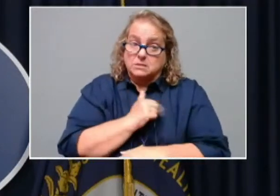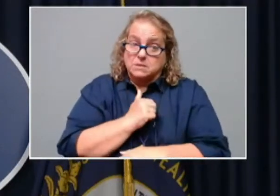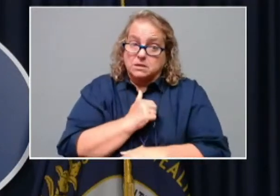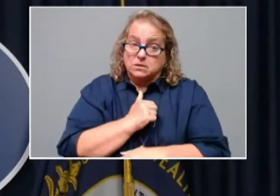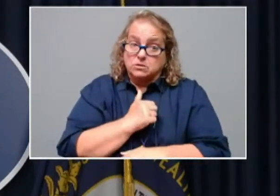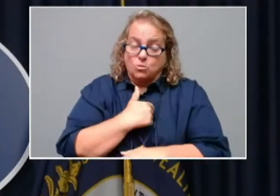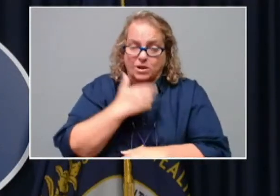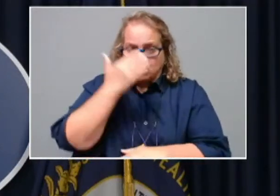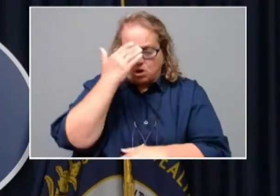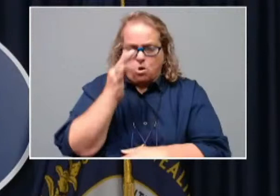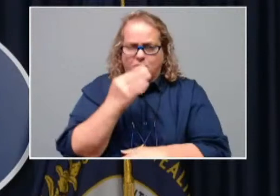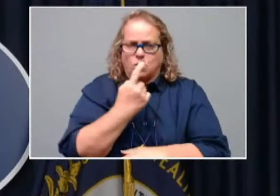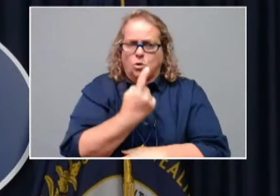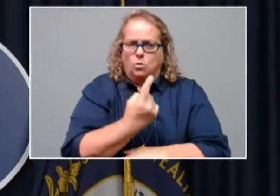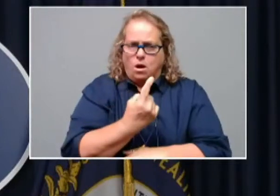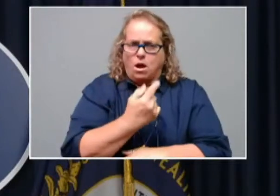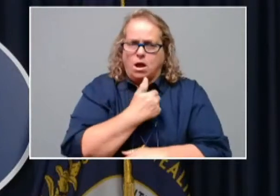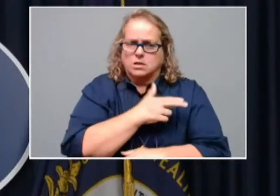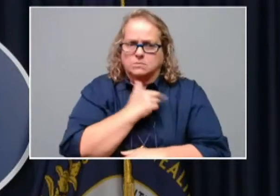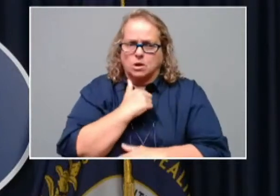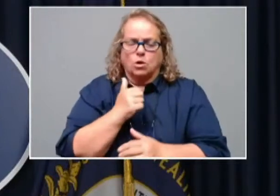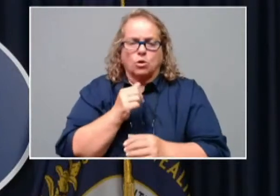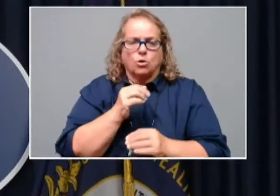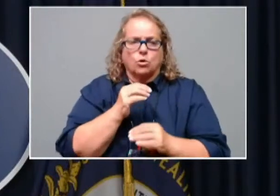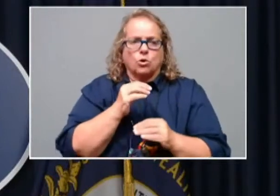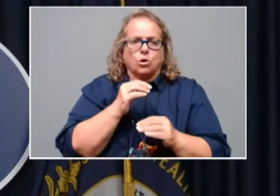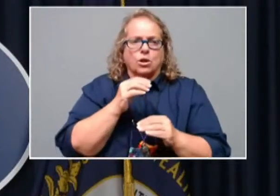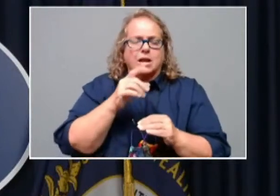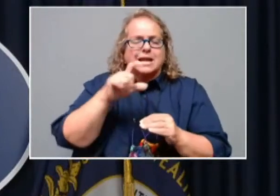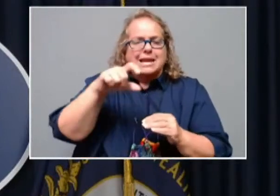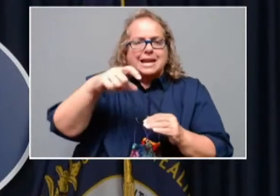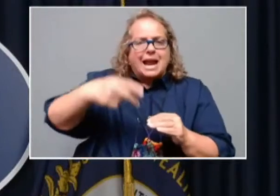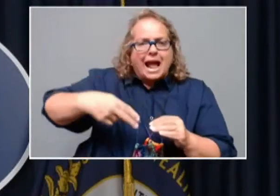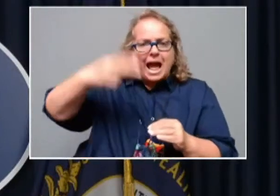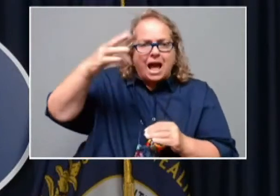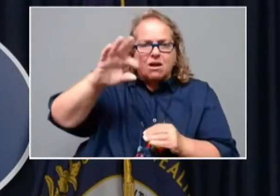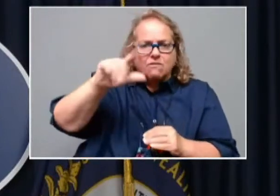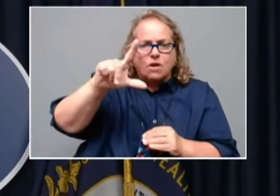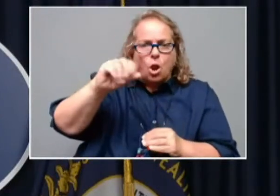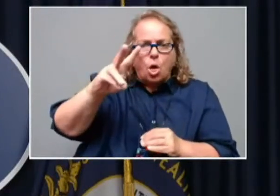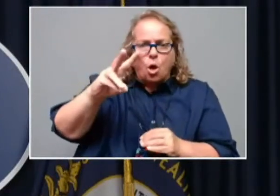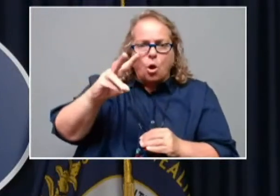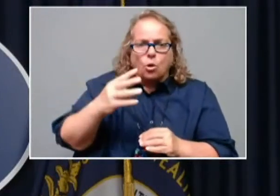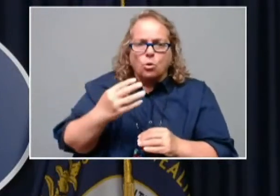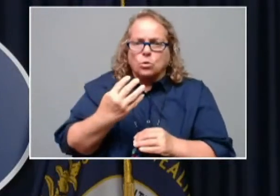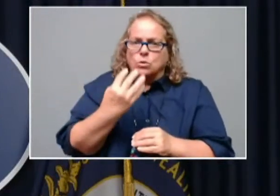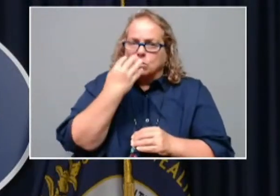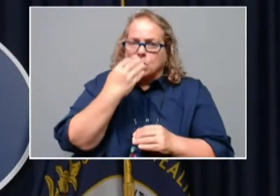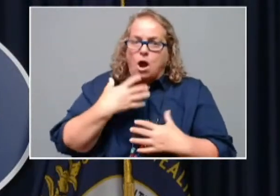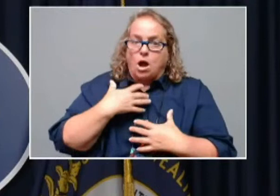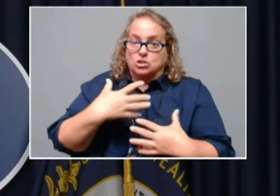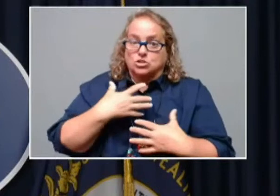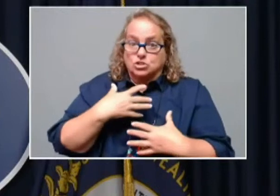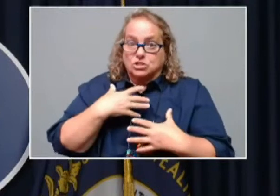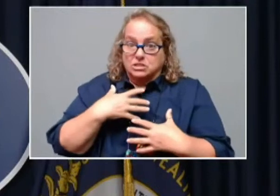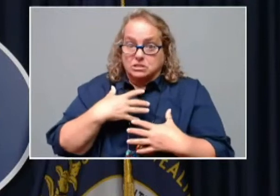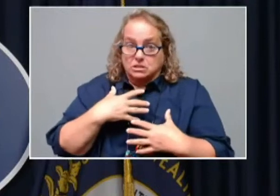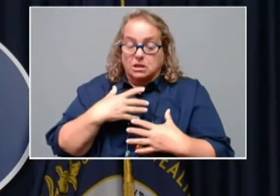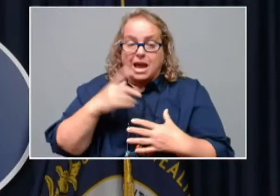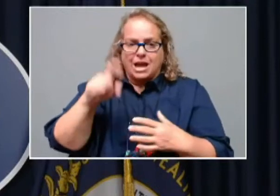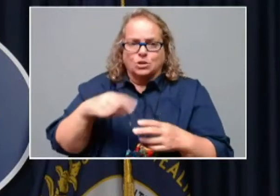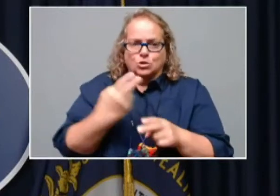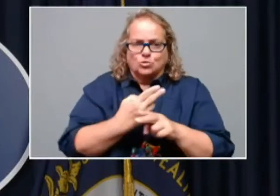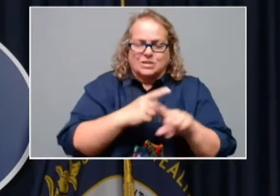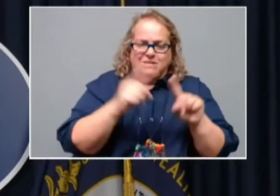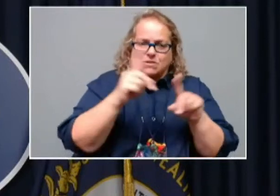one that was without high flow nasal cannulas for a few hours last week and had to use a different type of equipment, to take